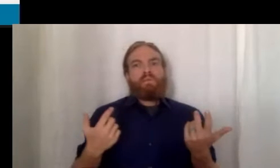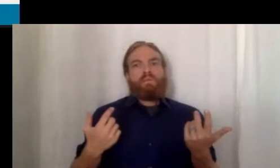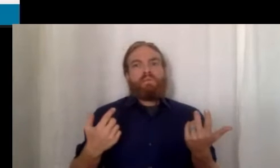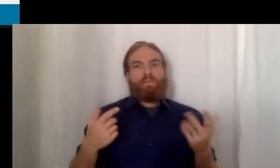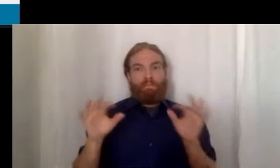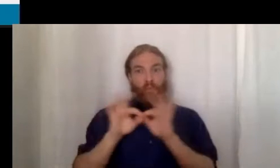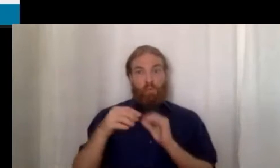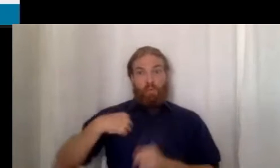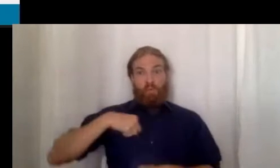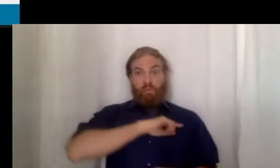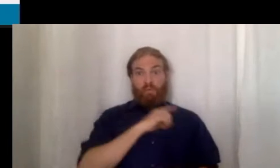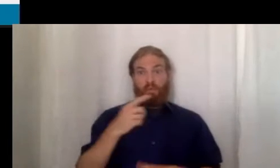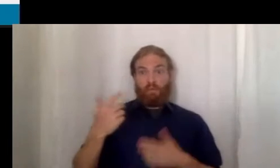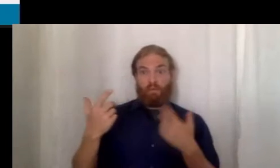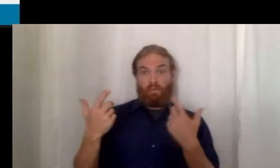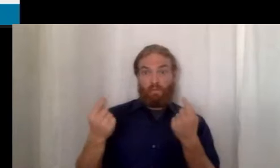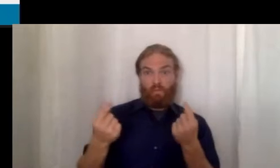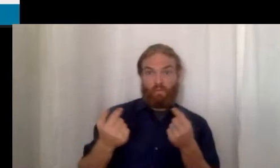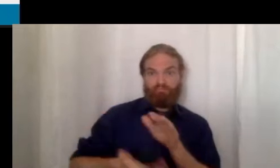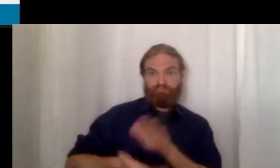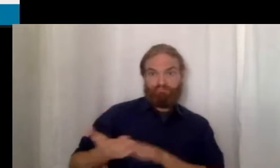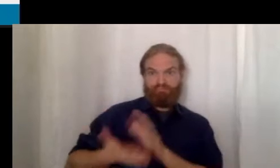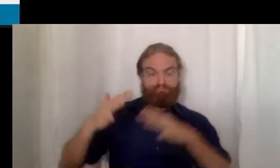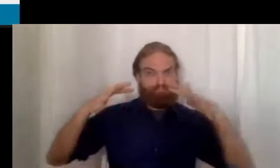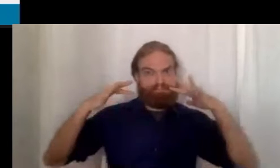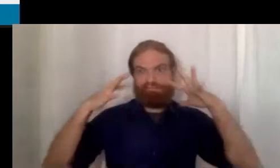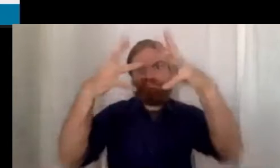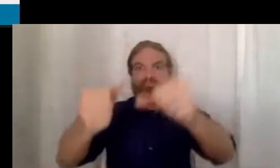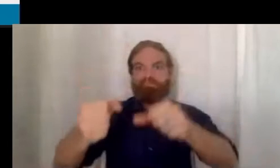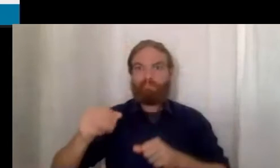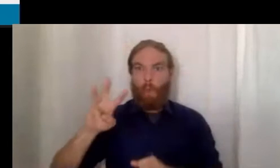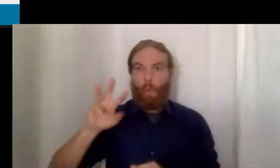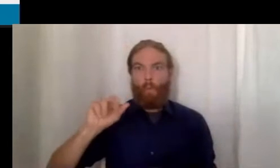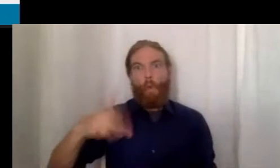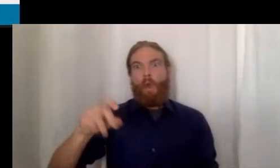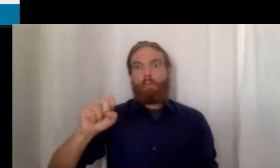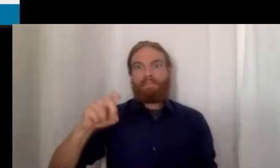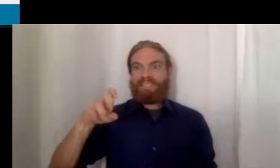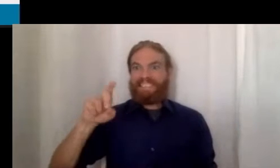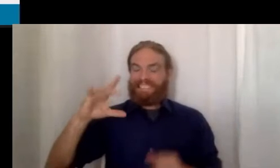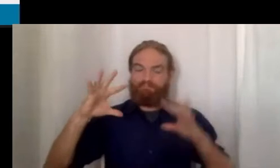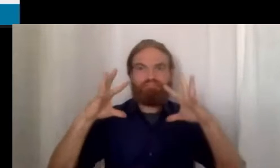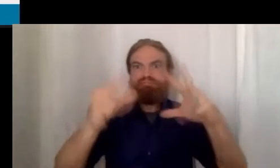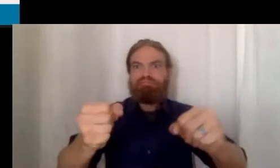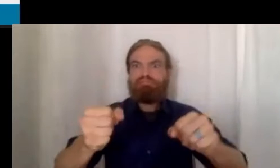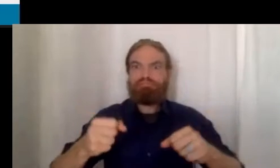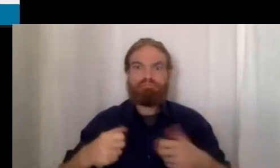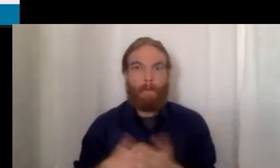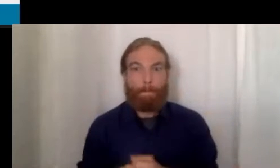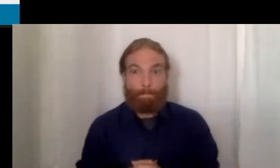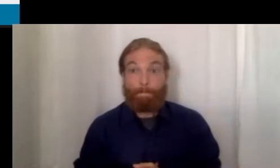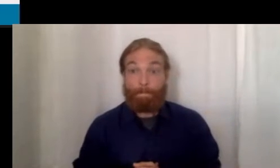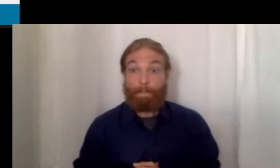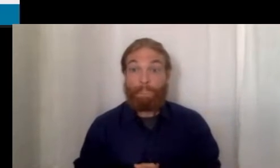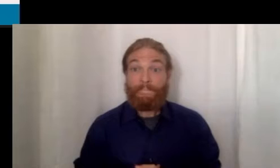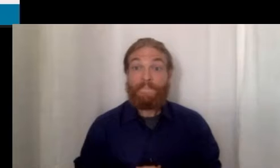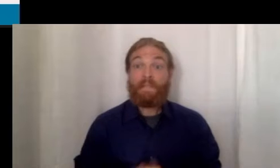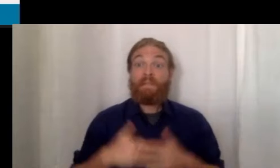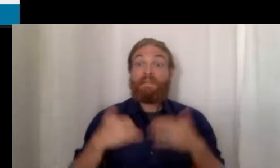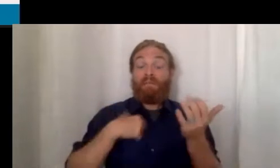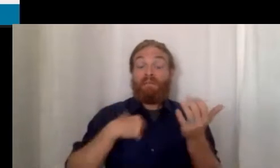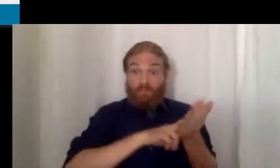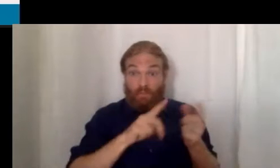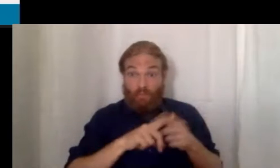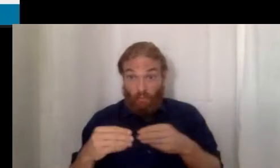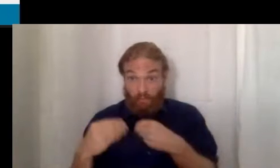were contracted to provide all of these vaccines in the long-term care facilities, and that's not currently the case. So each facility needs to have